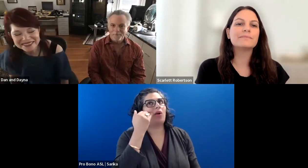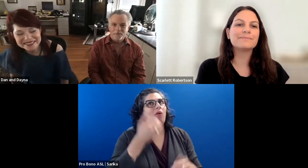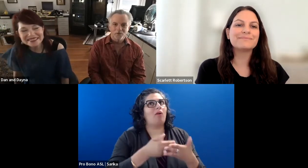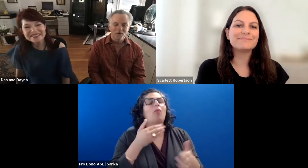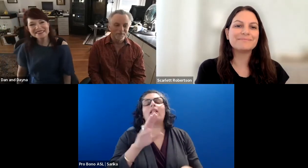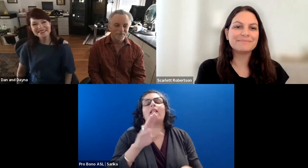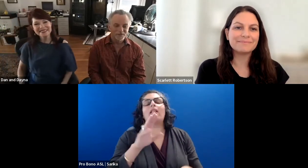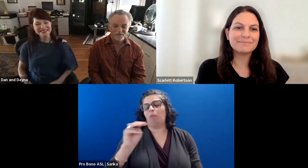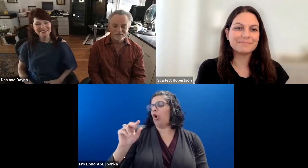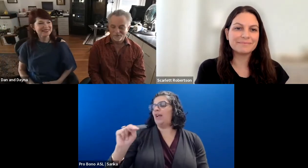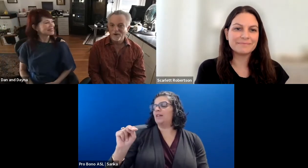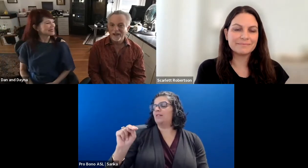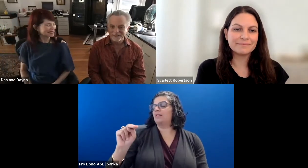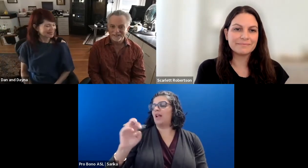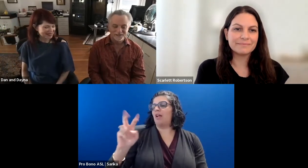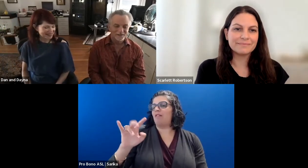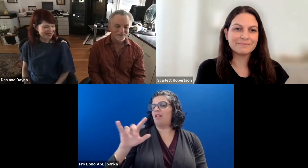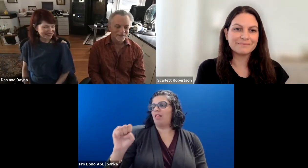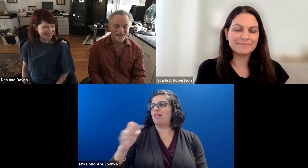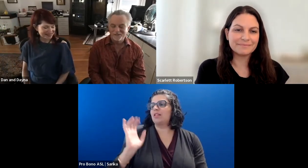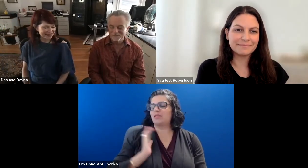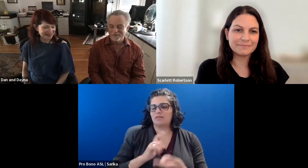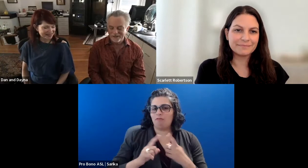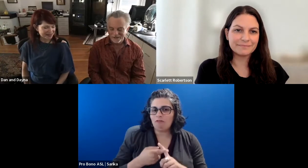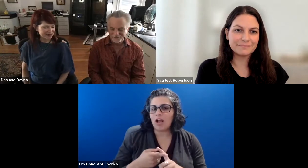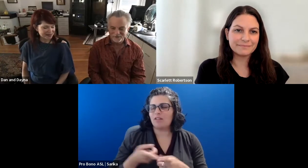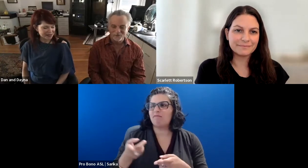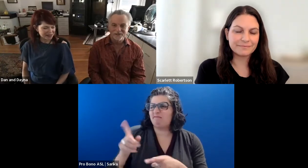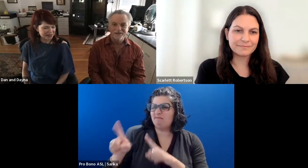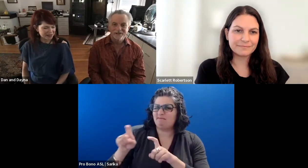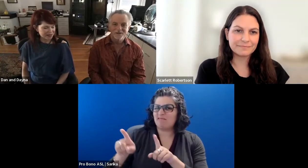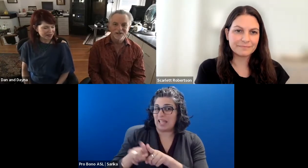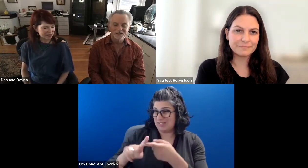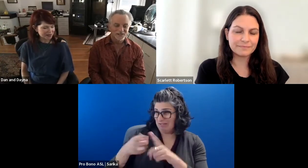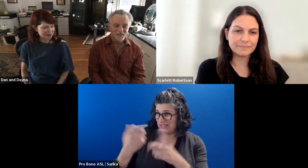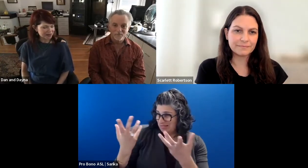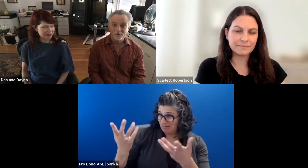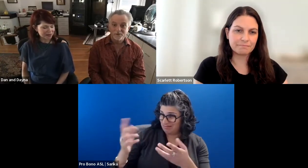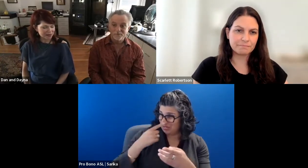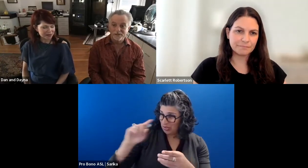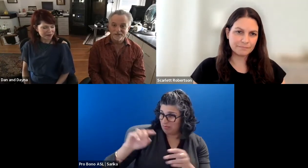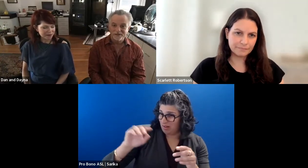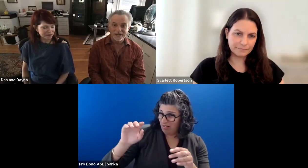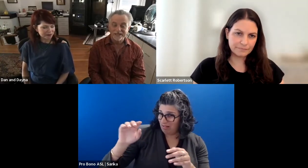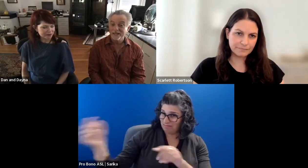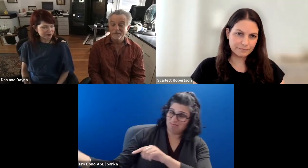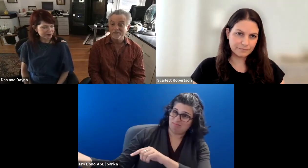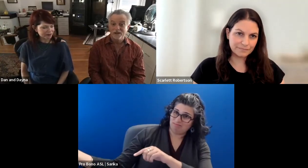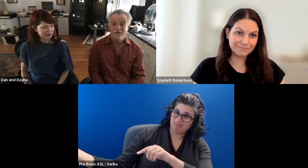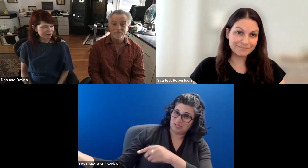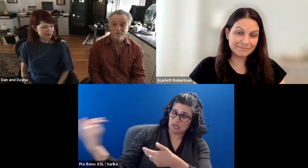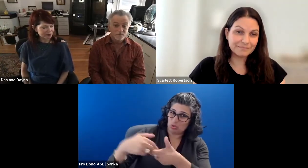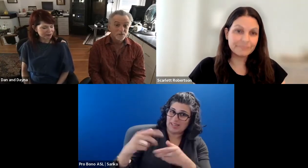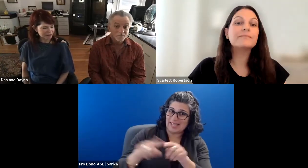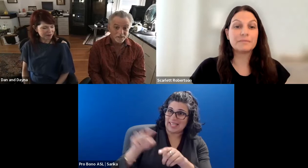Neville, who is a friend, and then we asked him as a friend, would he come on as an exec producer to be a guiding light, given